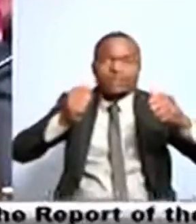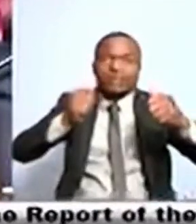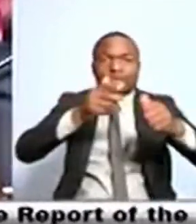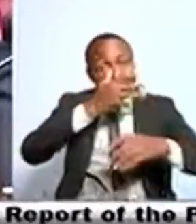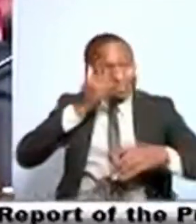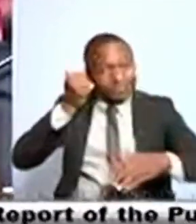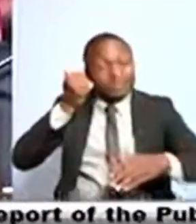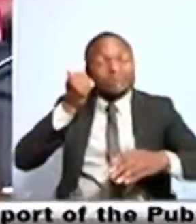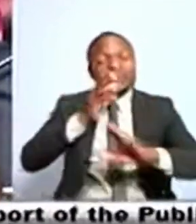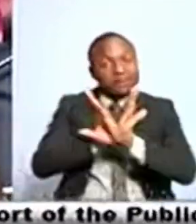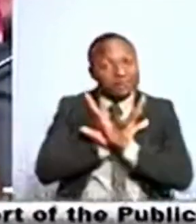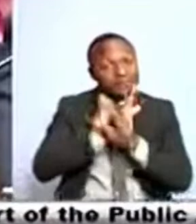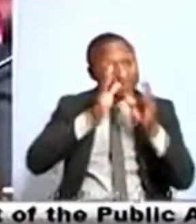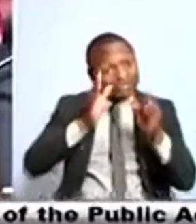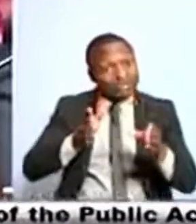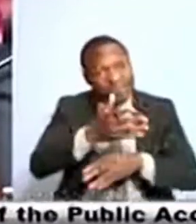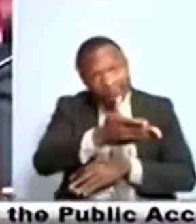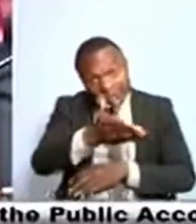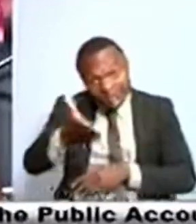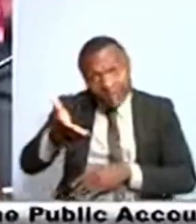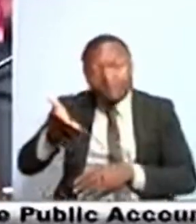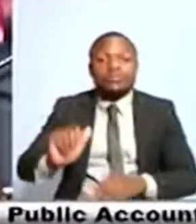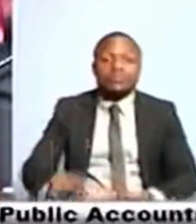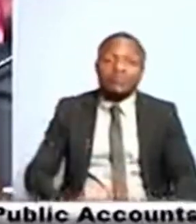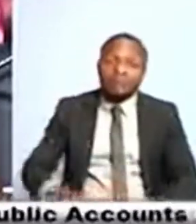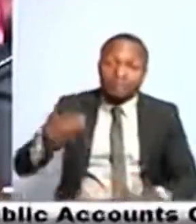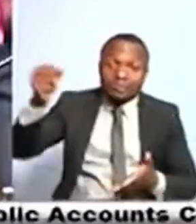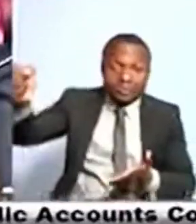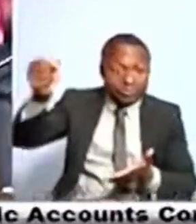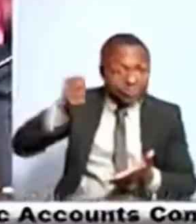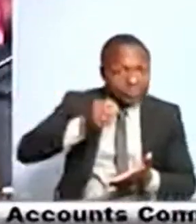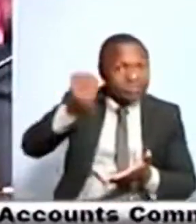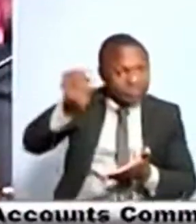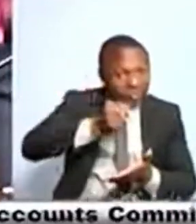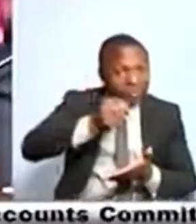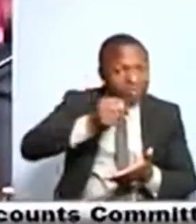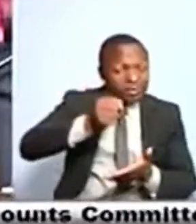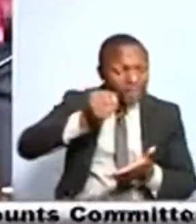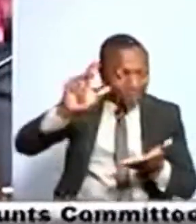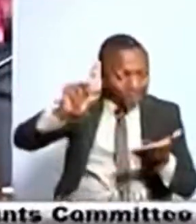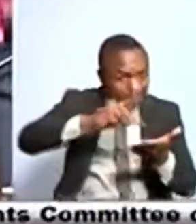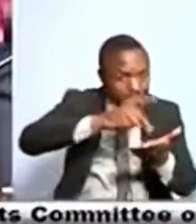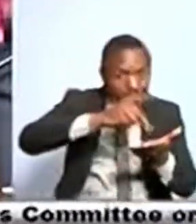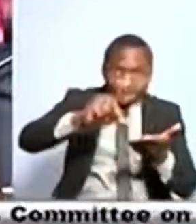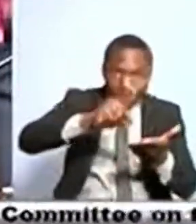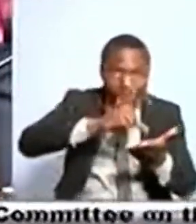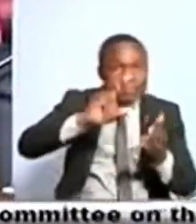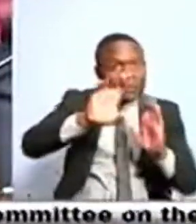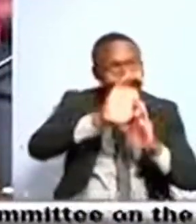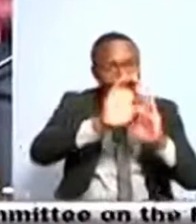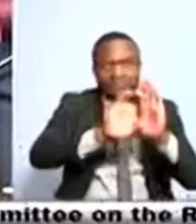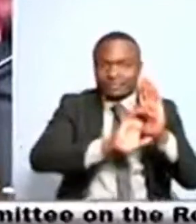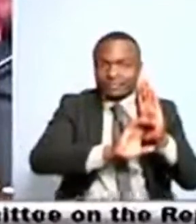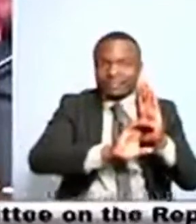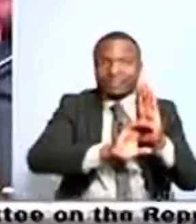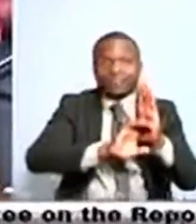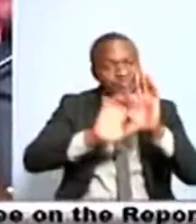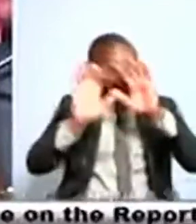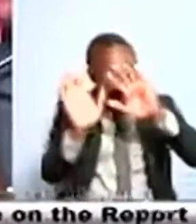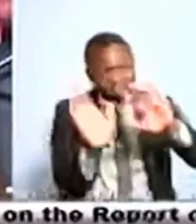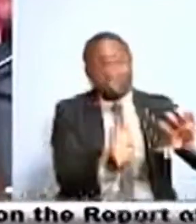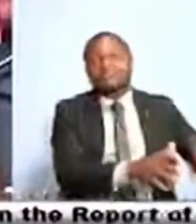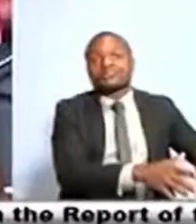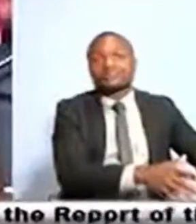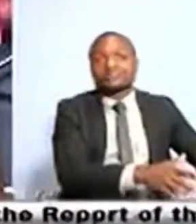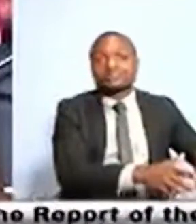Zambians. There are those who are employed using a party constitution. Let's leave them